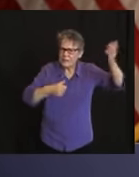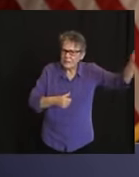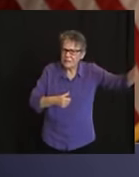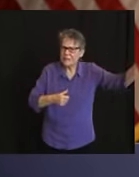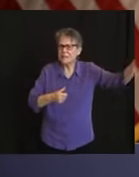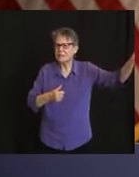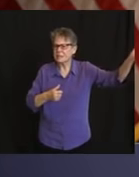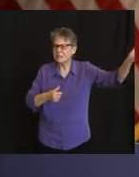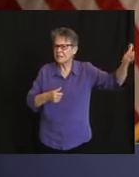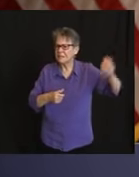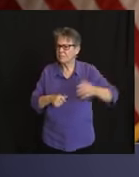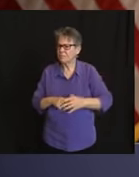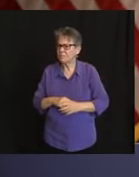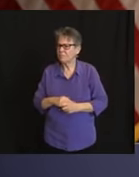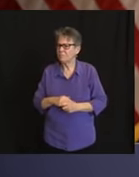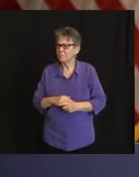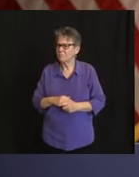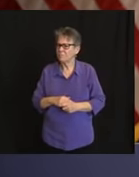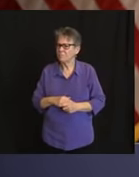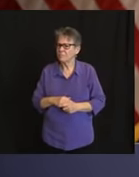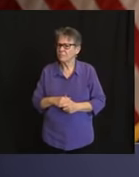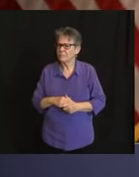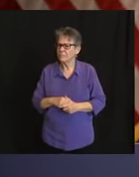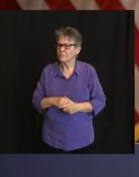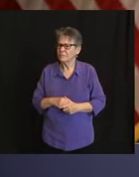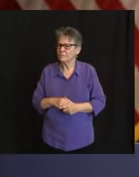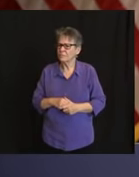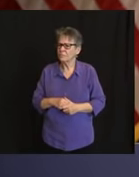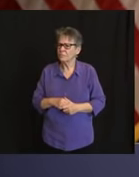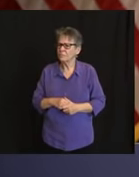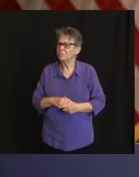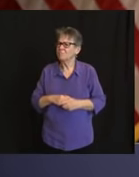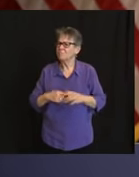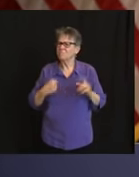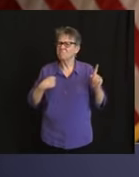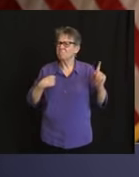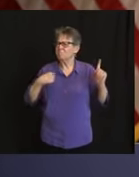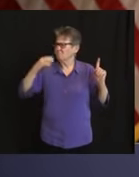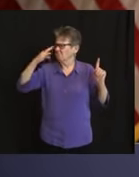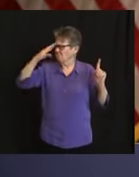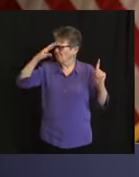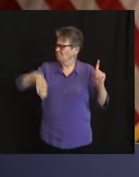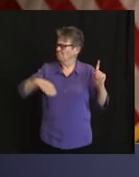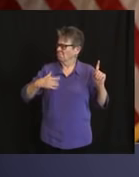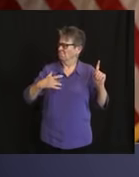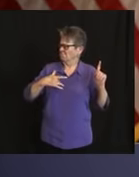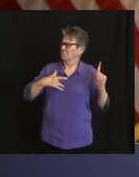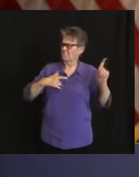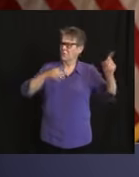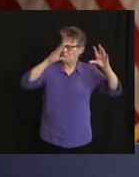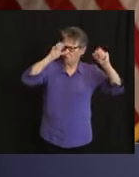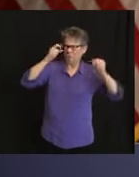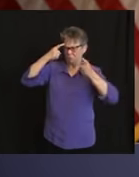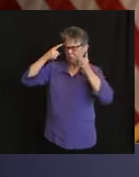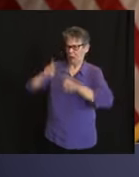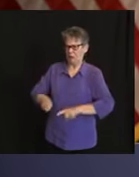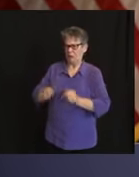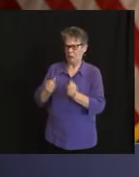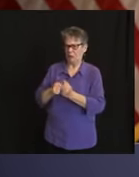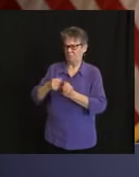is in a better place on this. And he's going to have to be, because it's not optional. The states, if we are